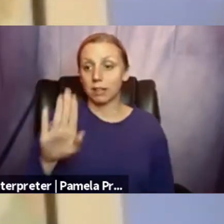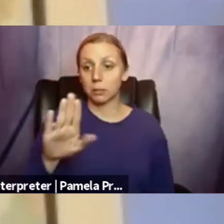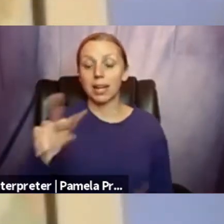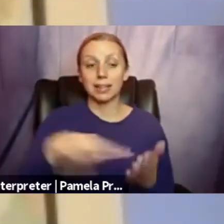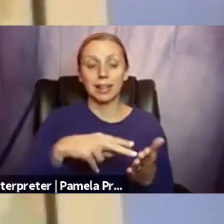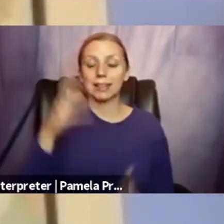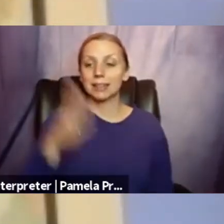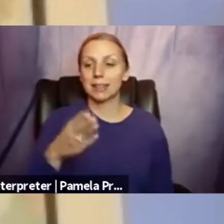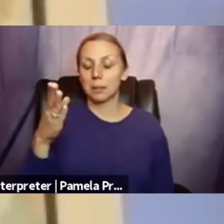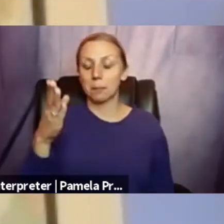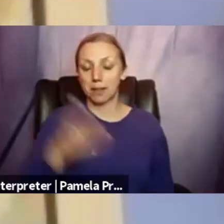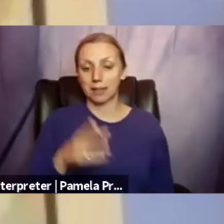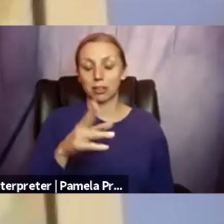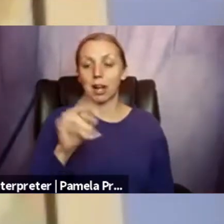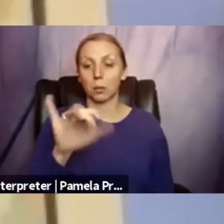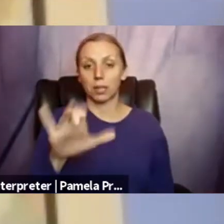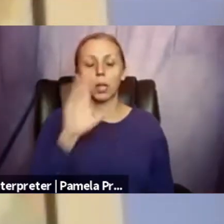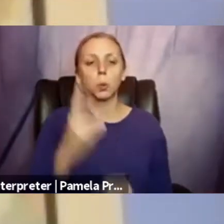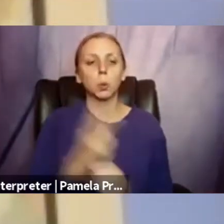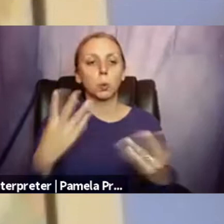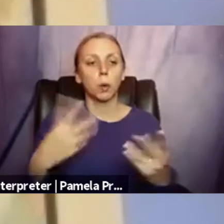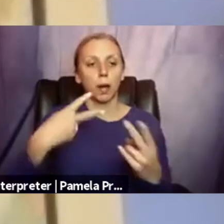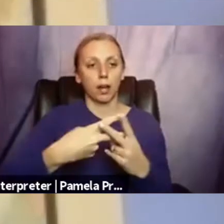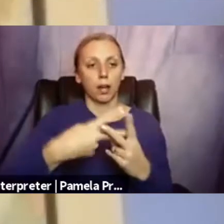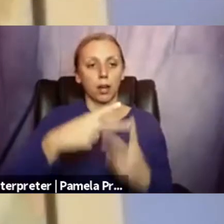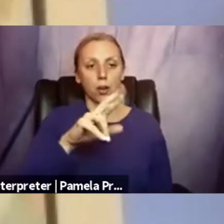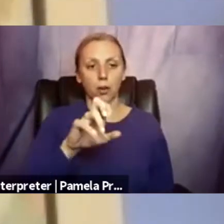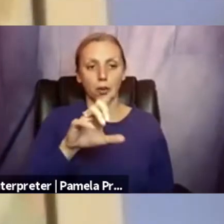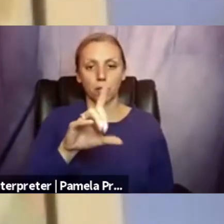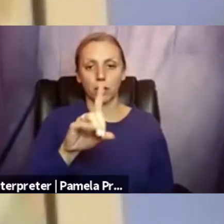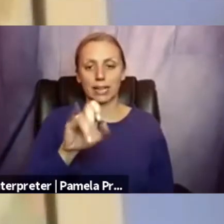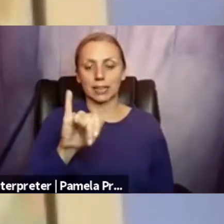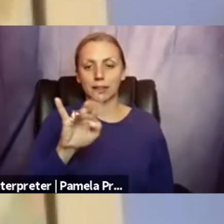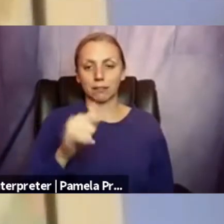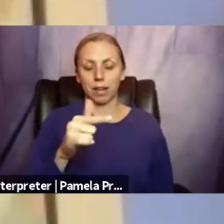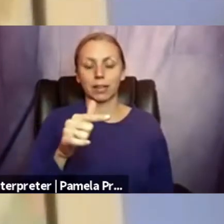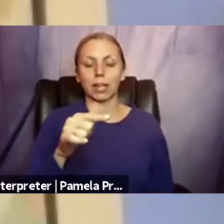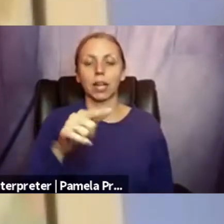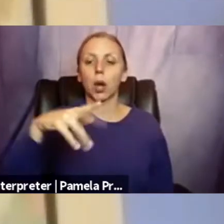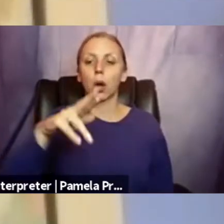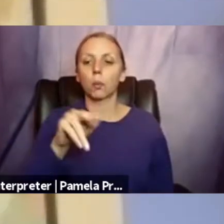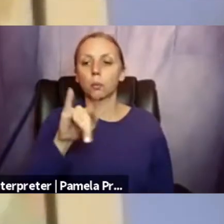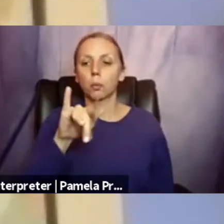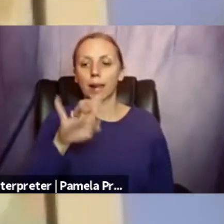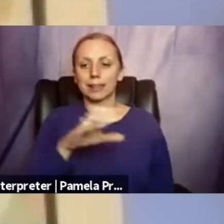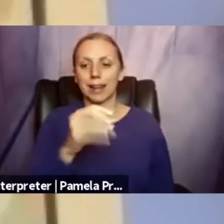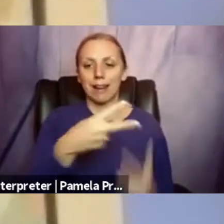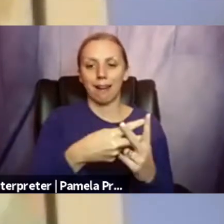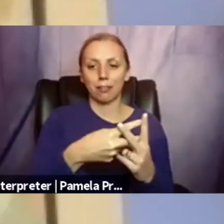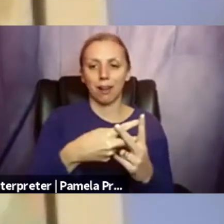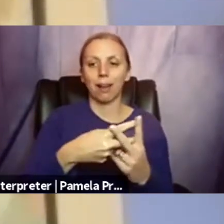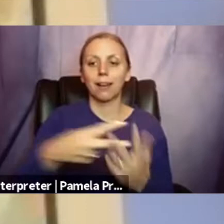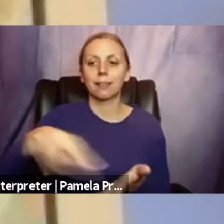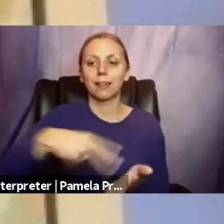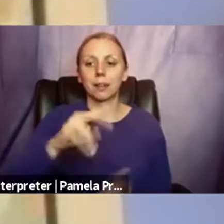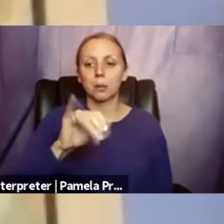dance_NYC using hashtag Redefining Practice and hashtag Dance NYC Live. You can also